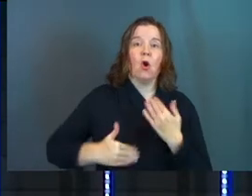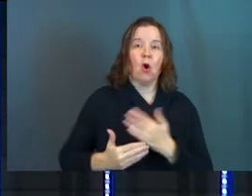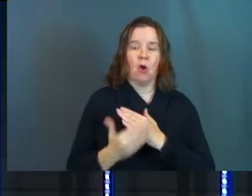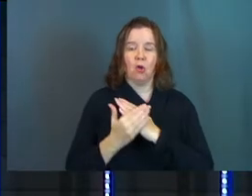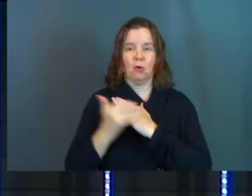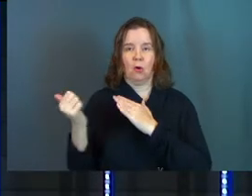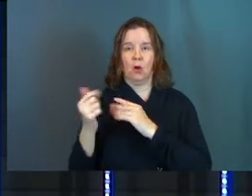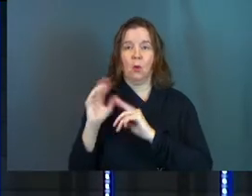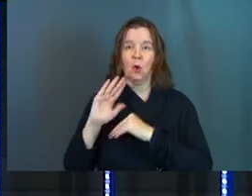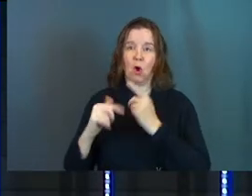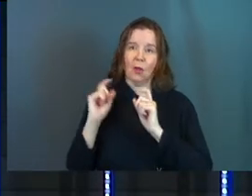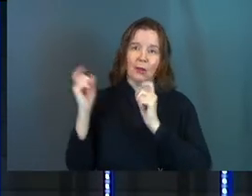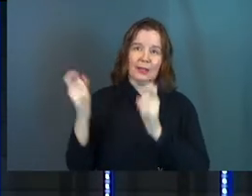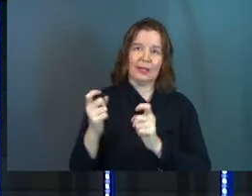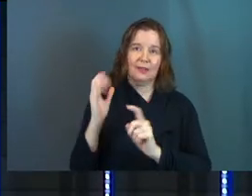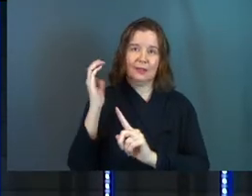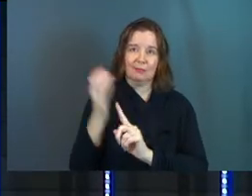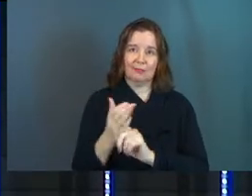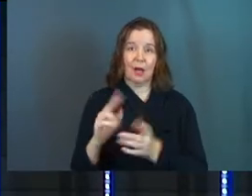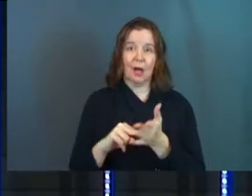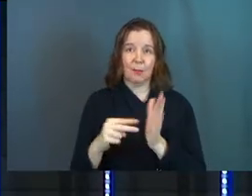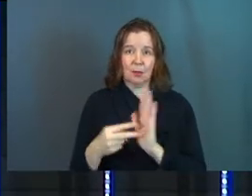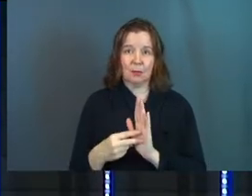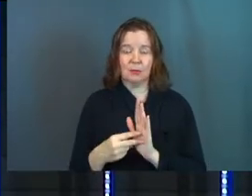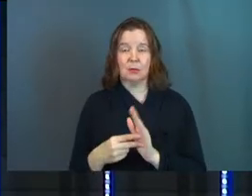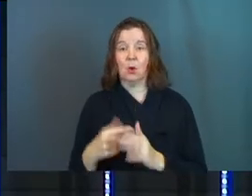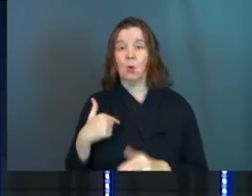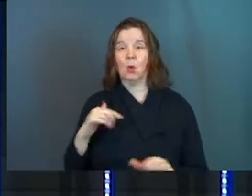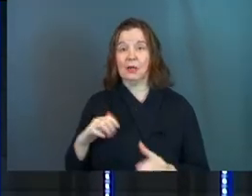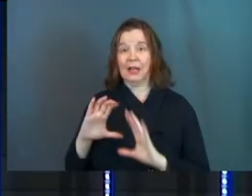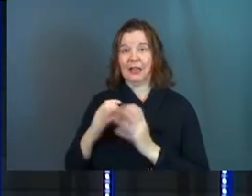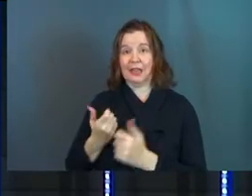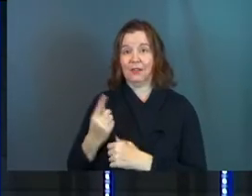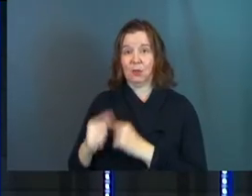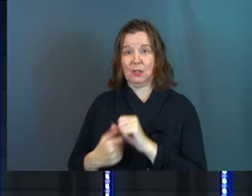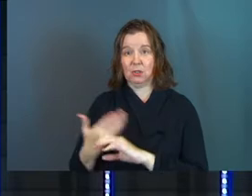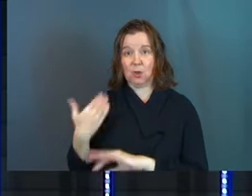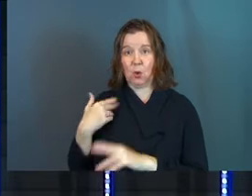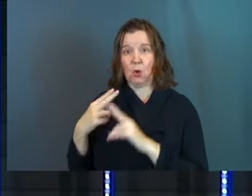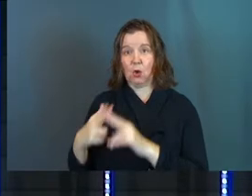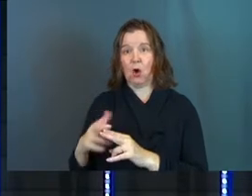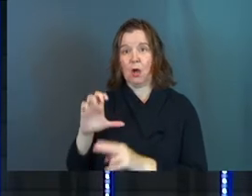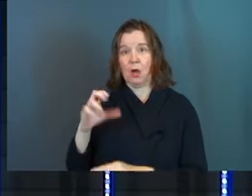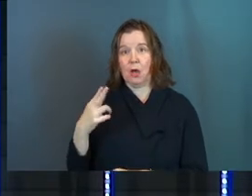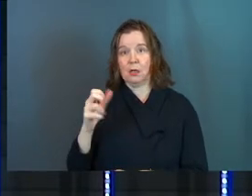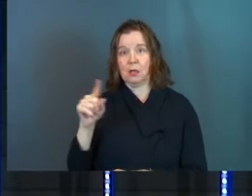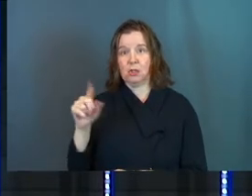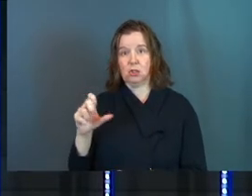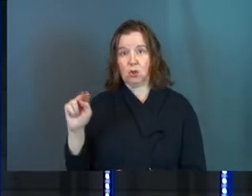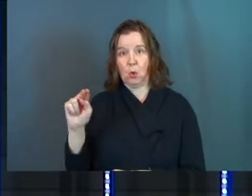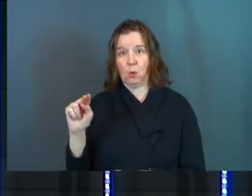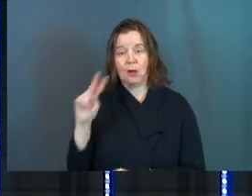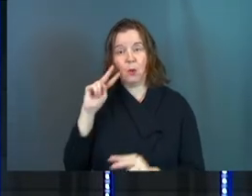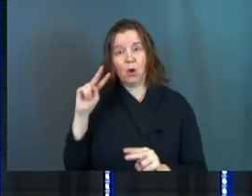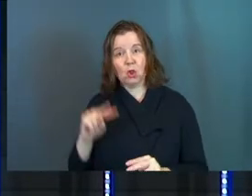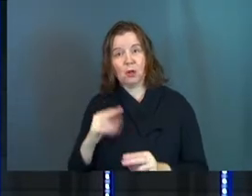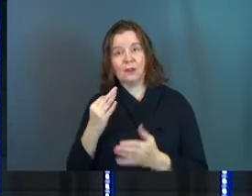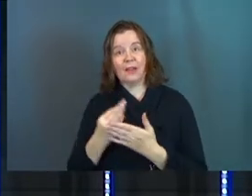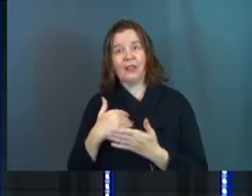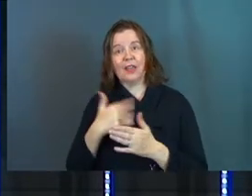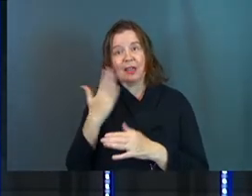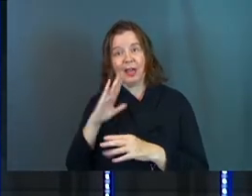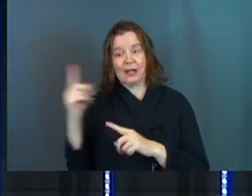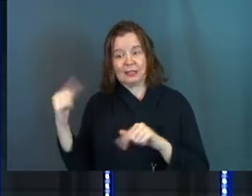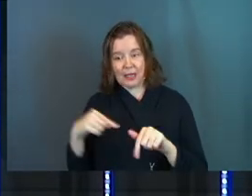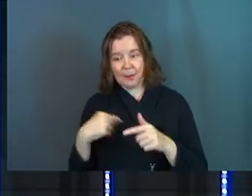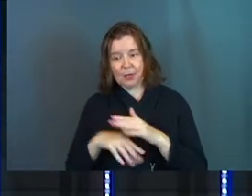We did a class about this a few years ago called Kazon. And we looked at the fact that God has gifted us, that God